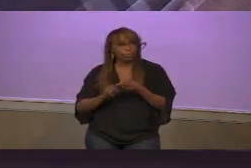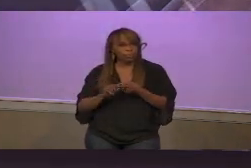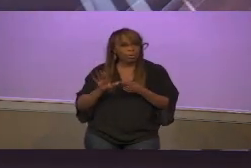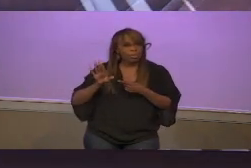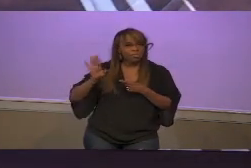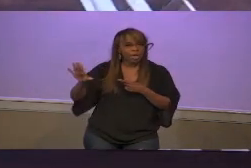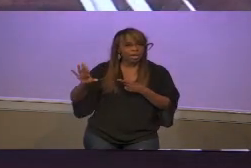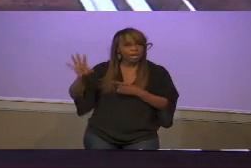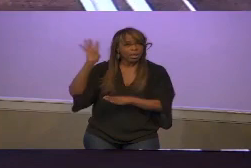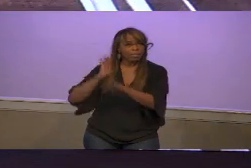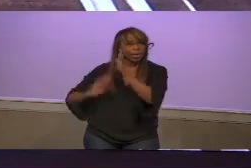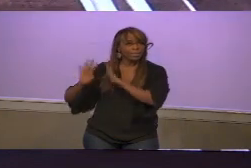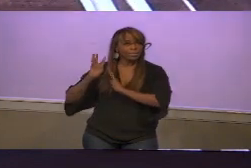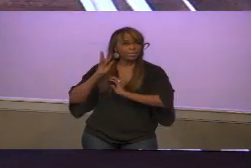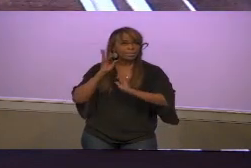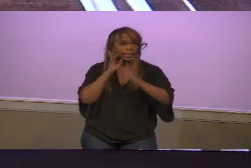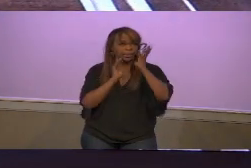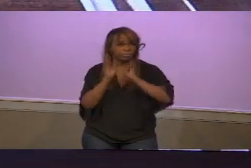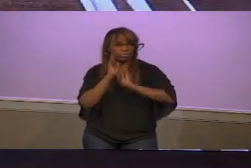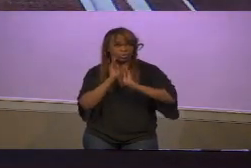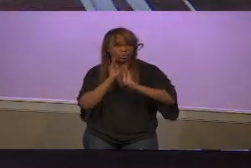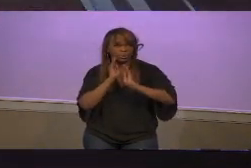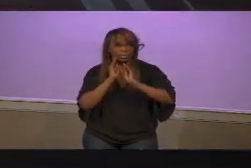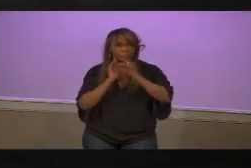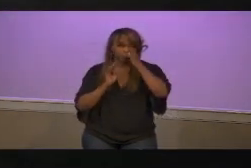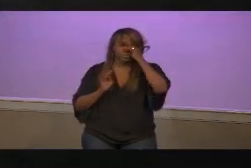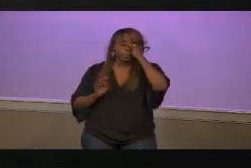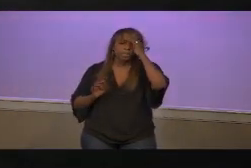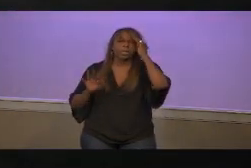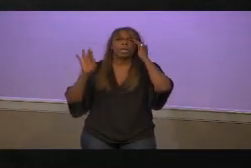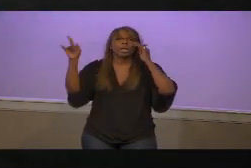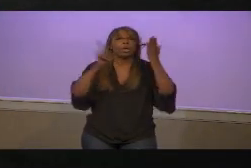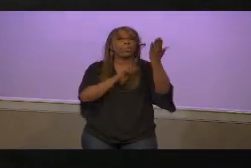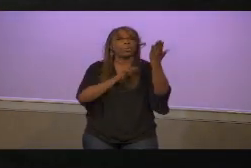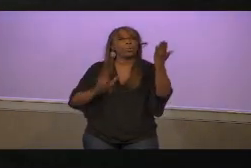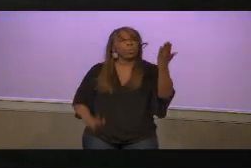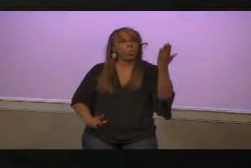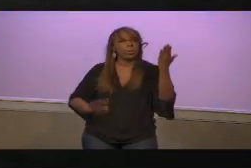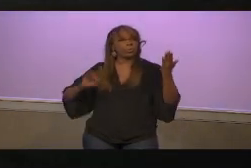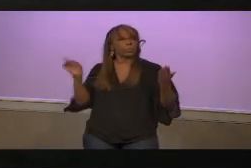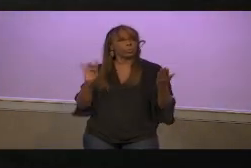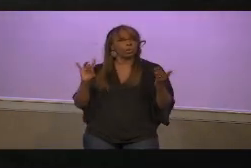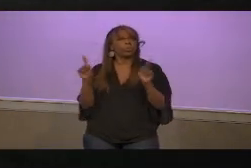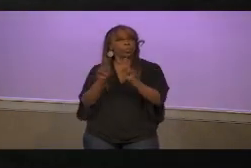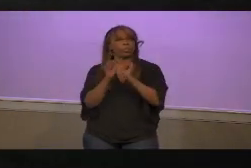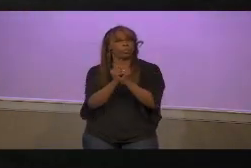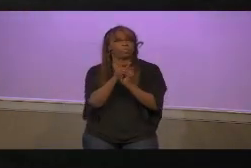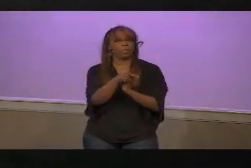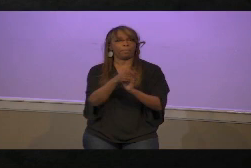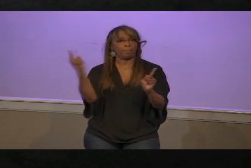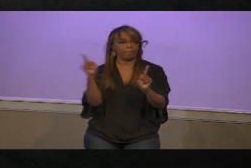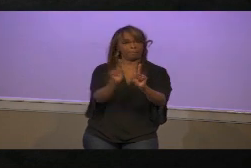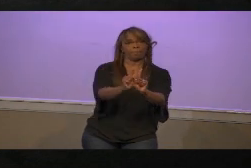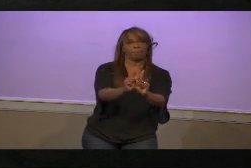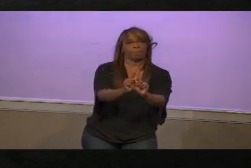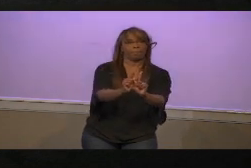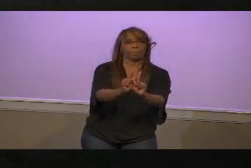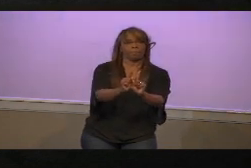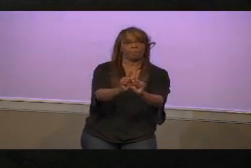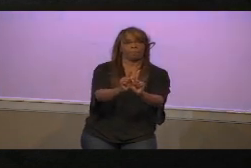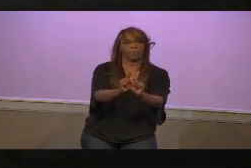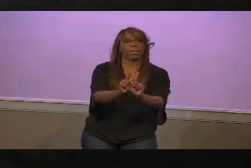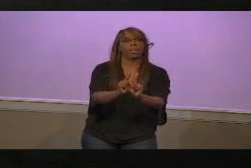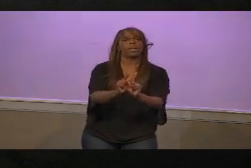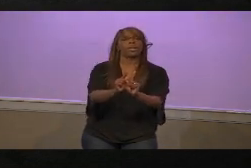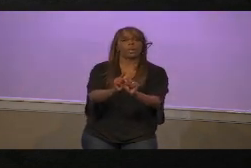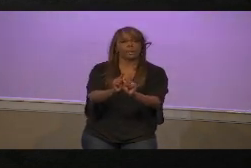to their past. See, the Lord was on their side as they went back